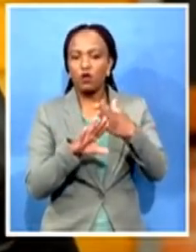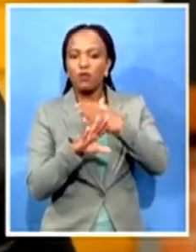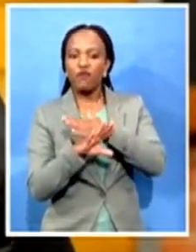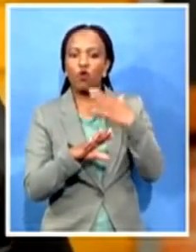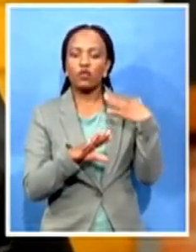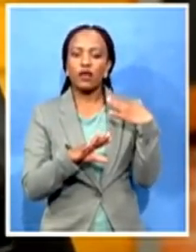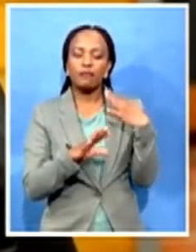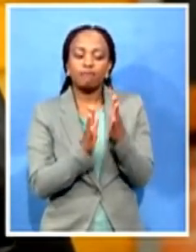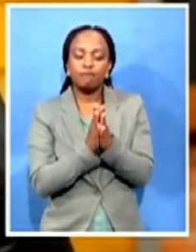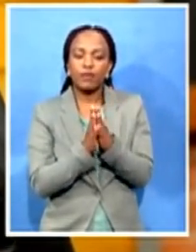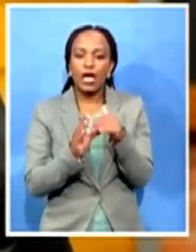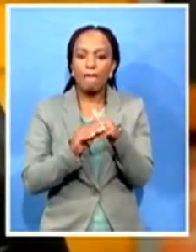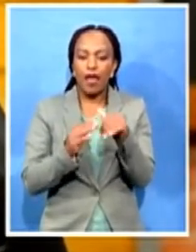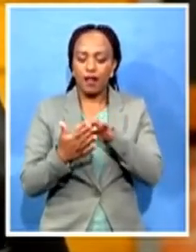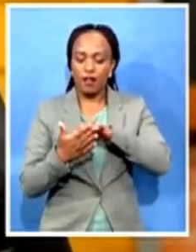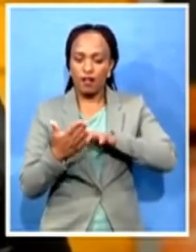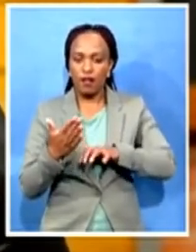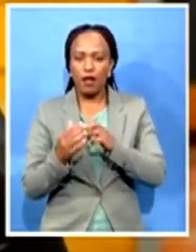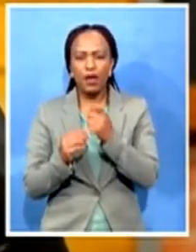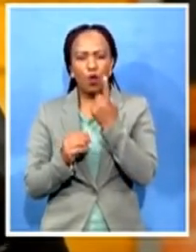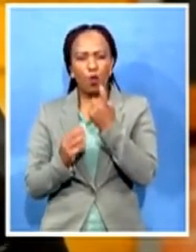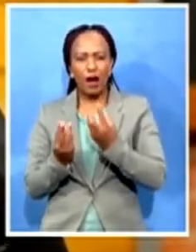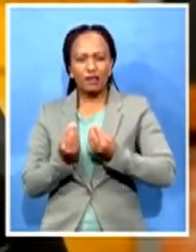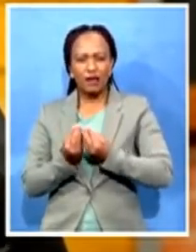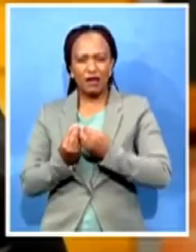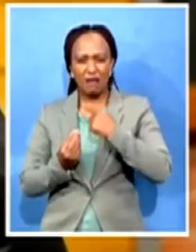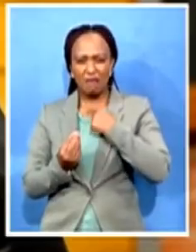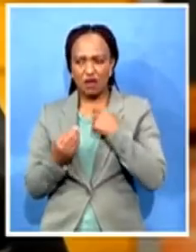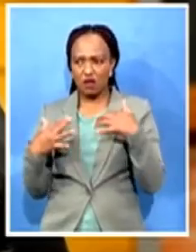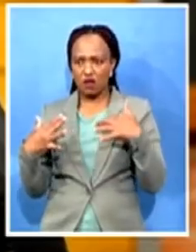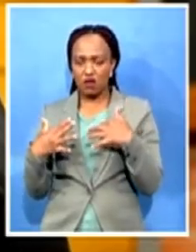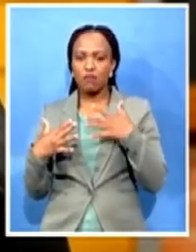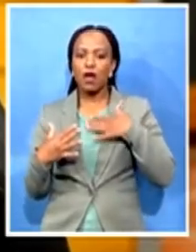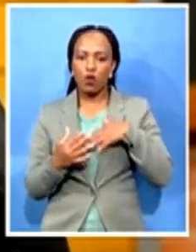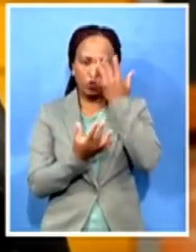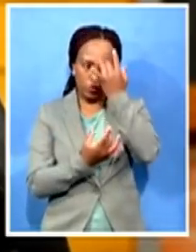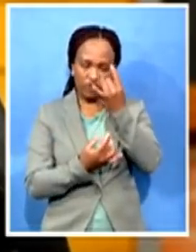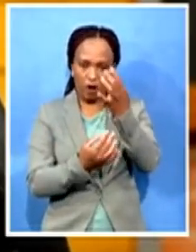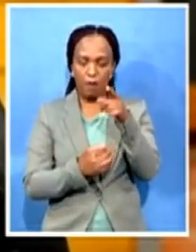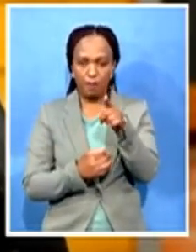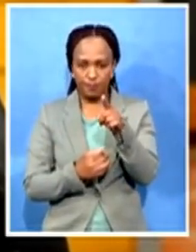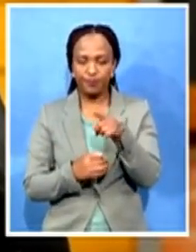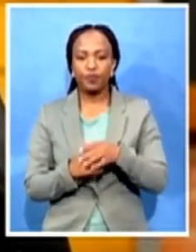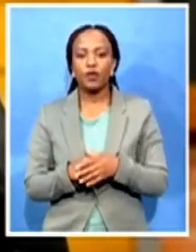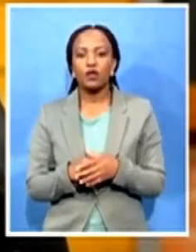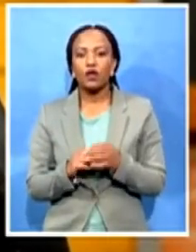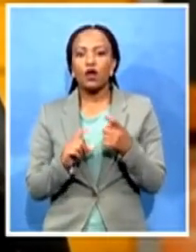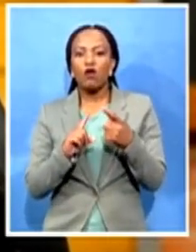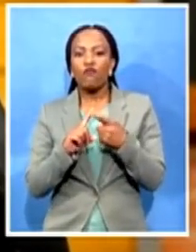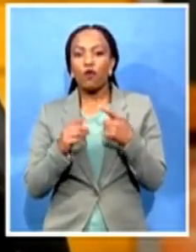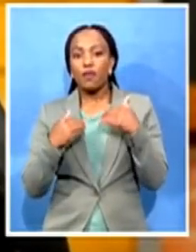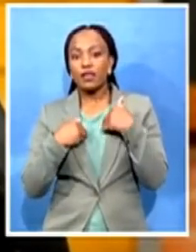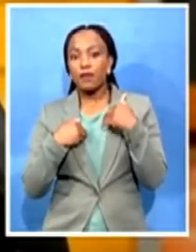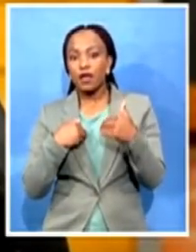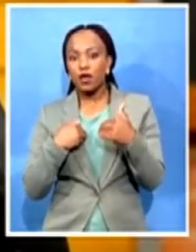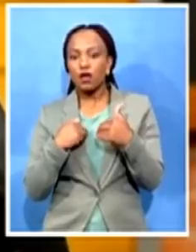very surprising, Your Worship, which I need to place on record, that from the outset, besides his cooperation to the State Capture